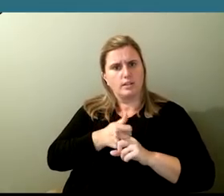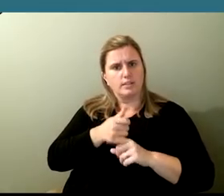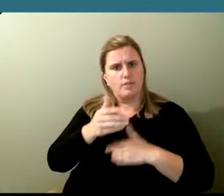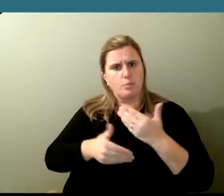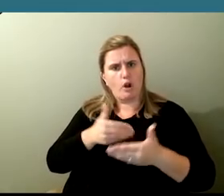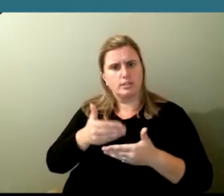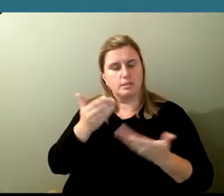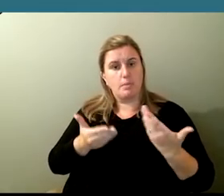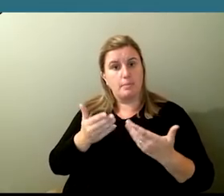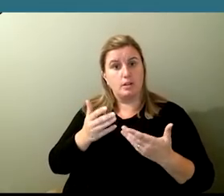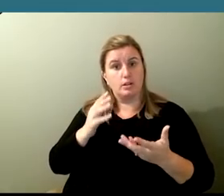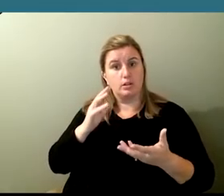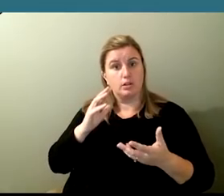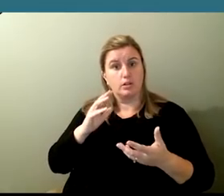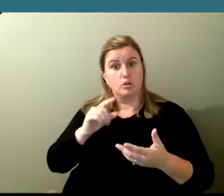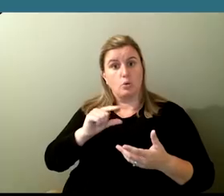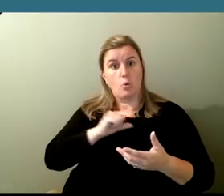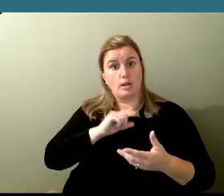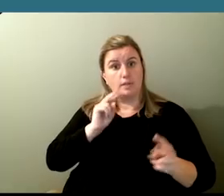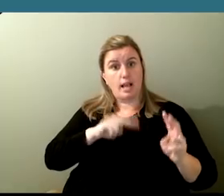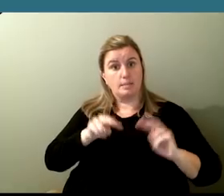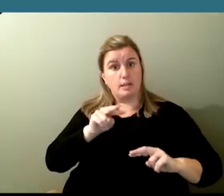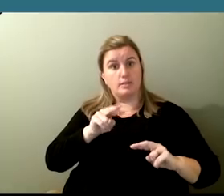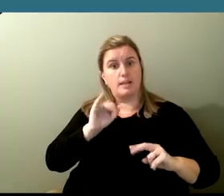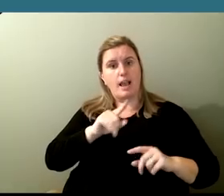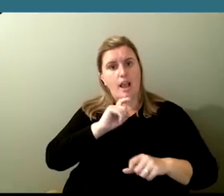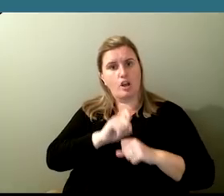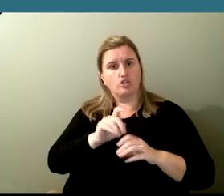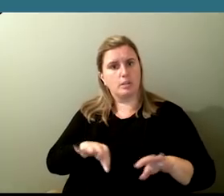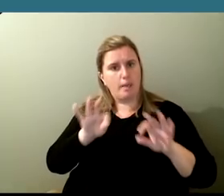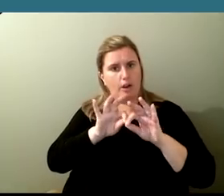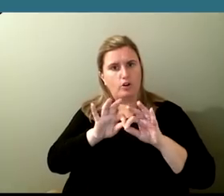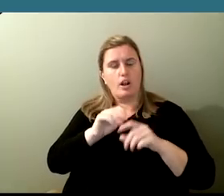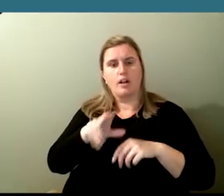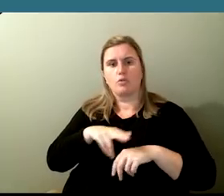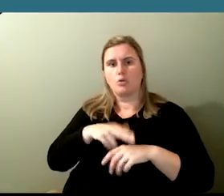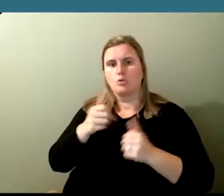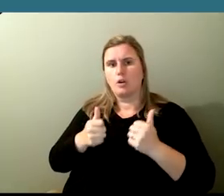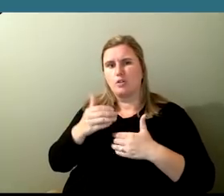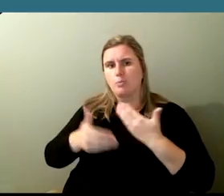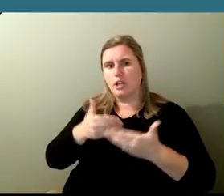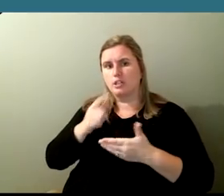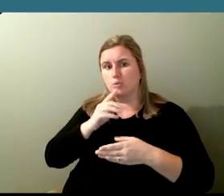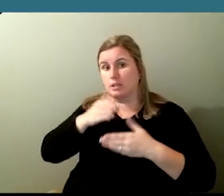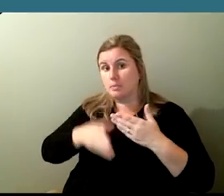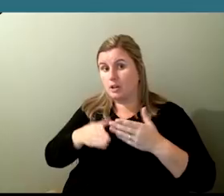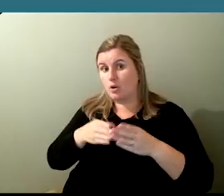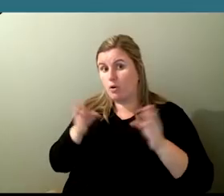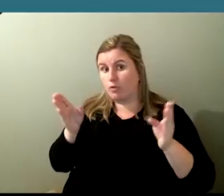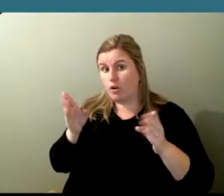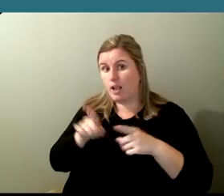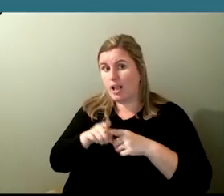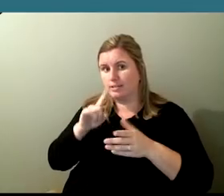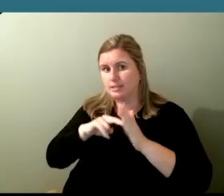be some qualitative aspects of the intervention that actually matter. And of course, whether the process was completed overall as